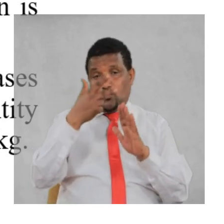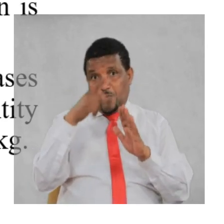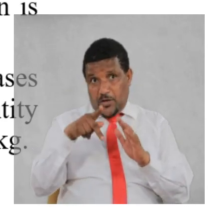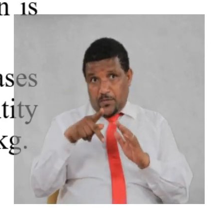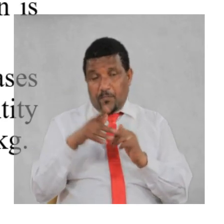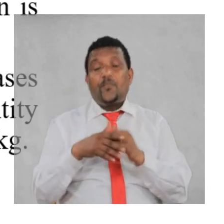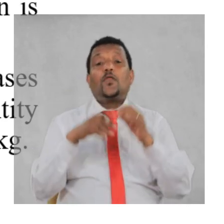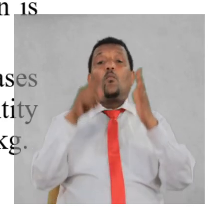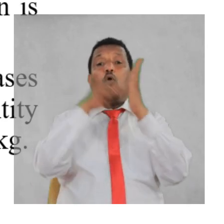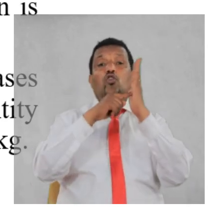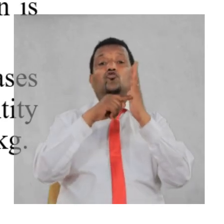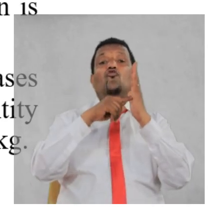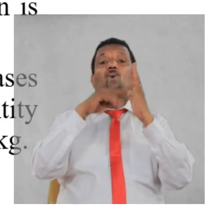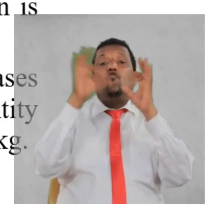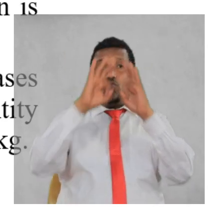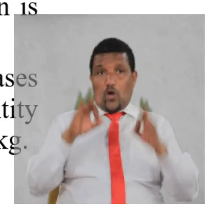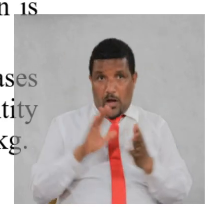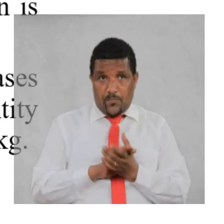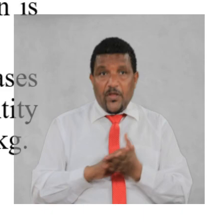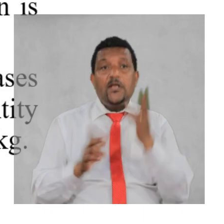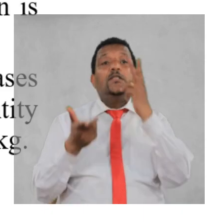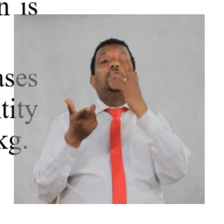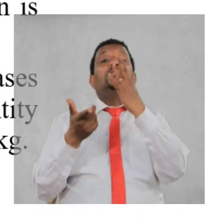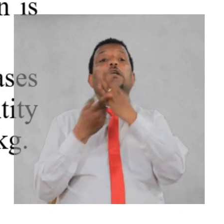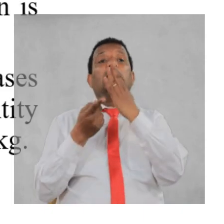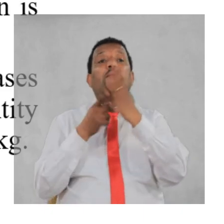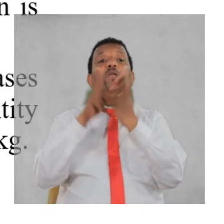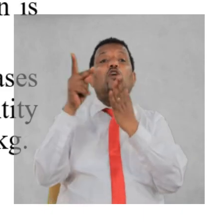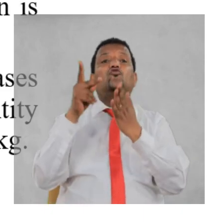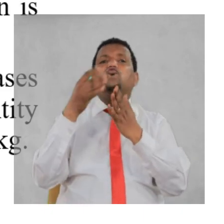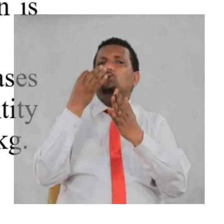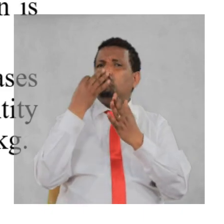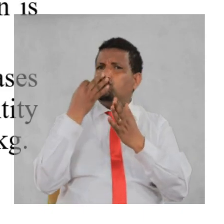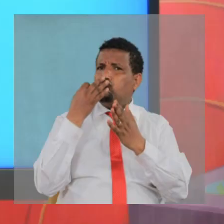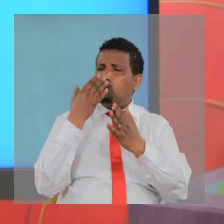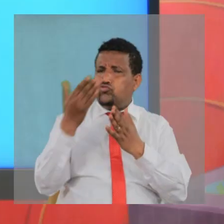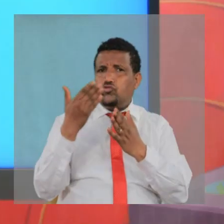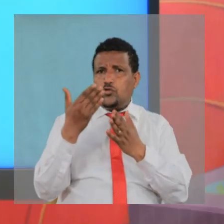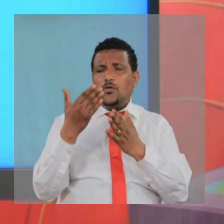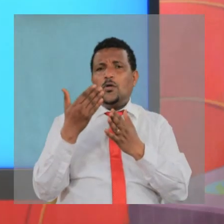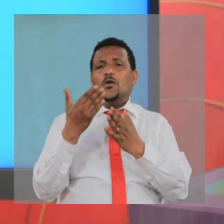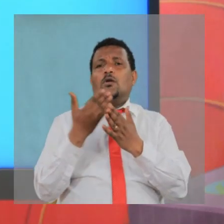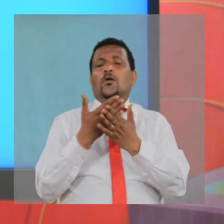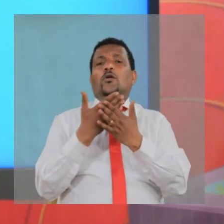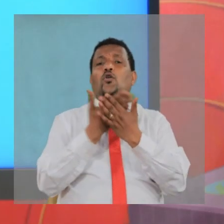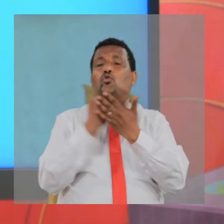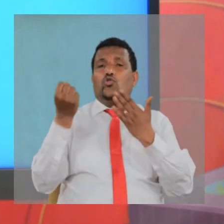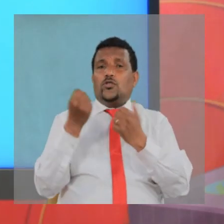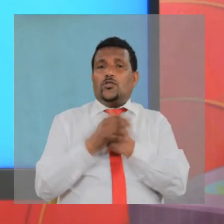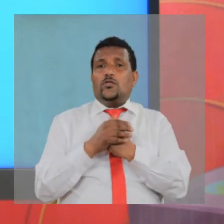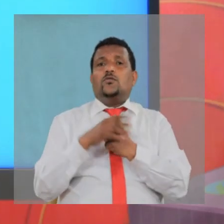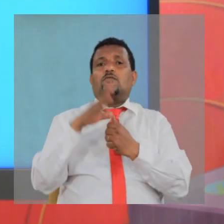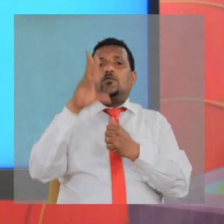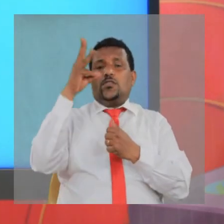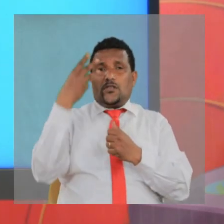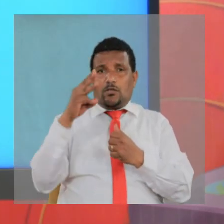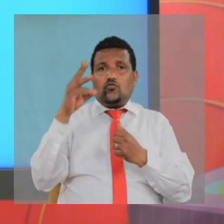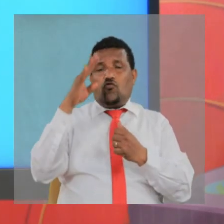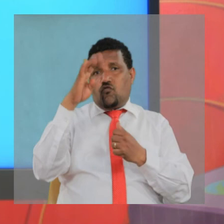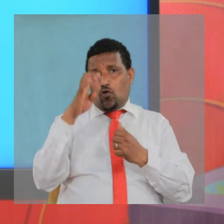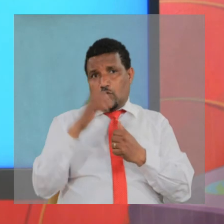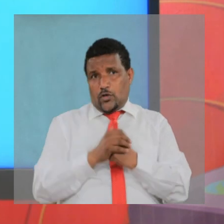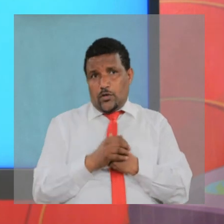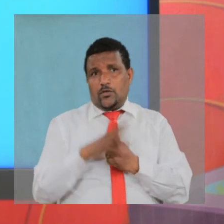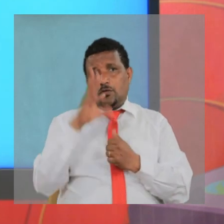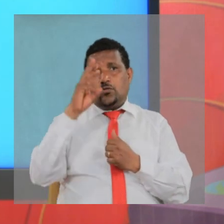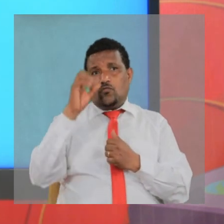formula. Second, consider that price of a good decreases from 60 to 40. As a result, quant demanded increases from